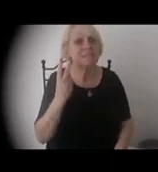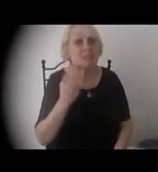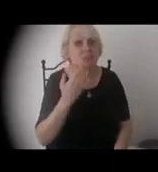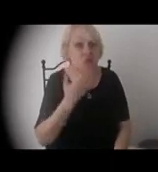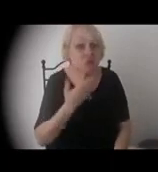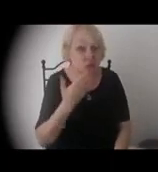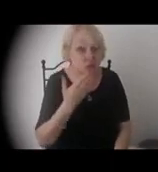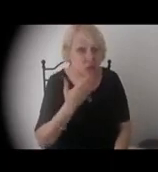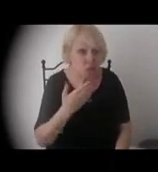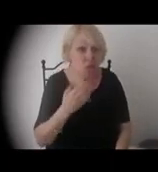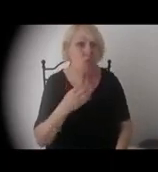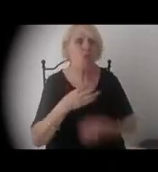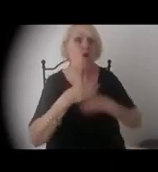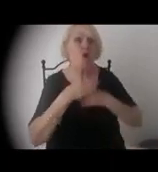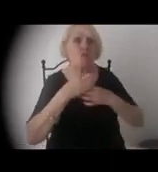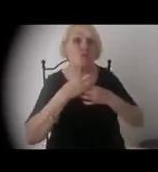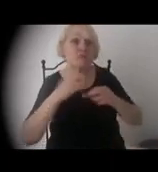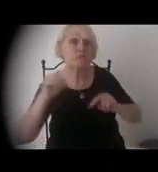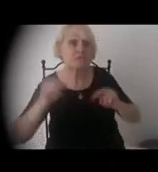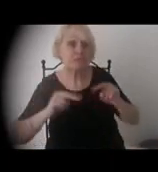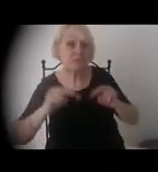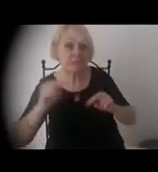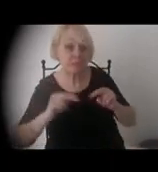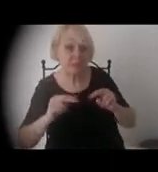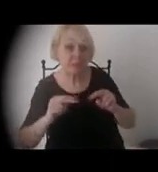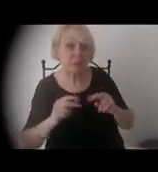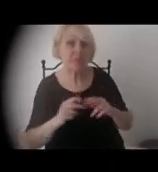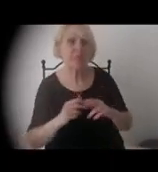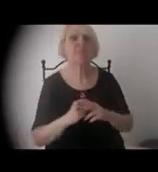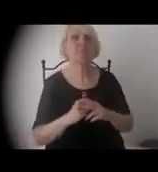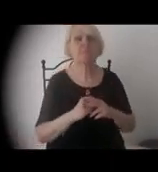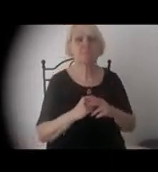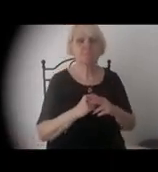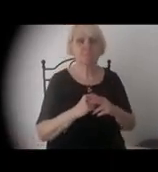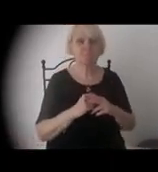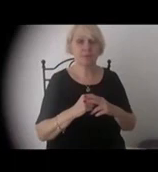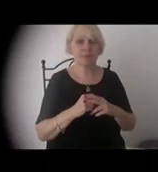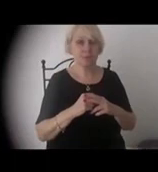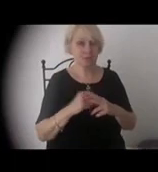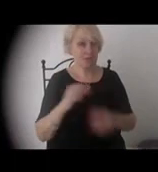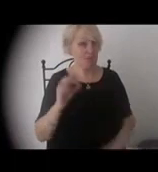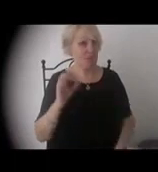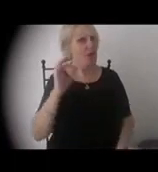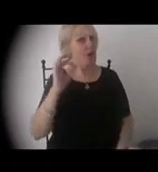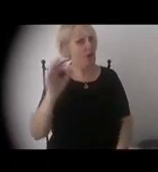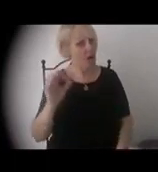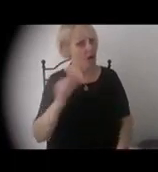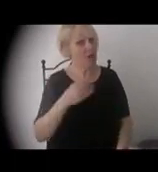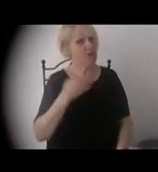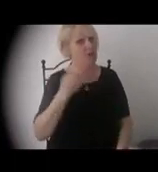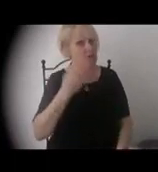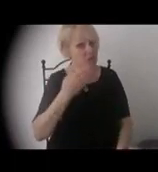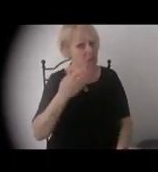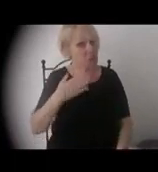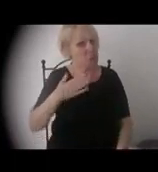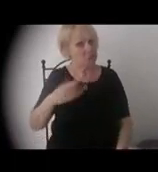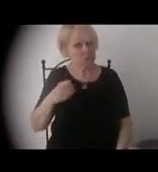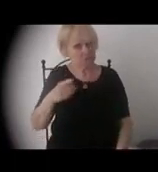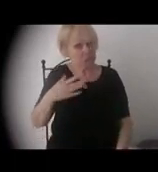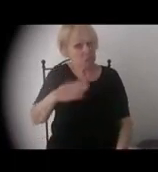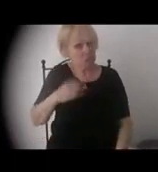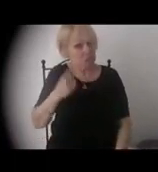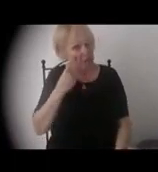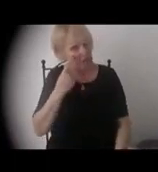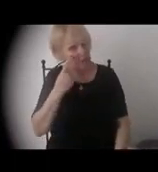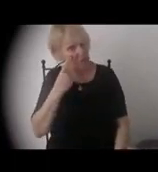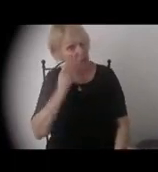we've asked schools to do is to send us their risk assessments so we can look through them. One of the reasons for this is that